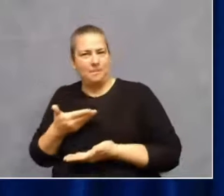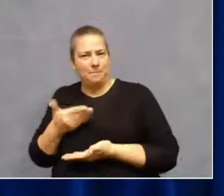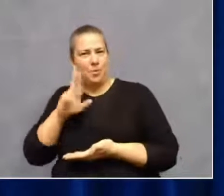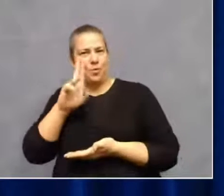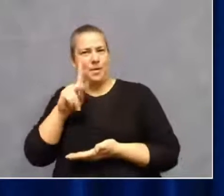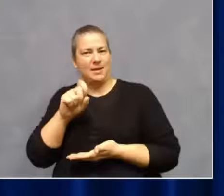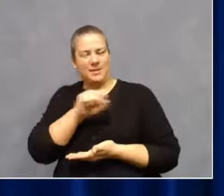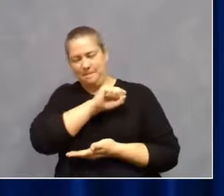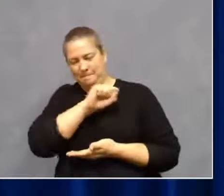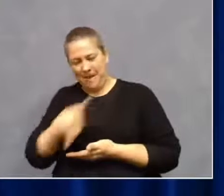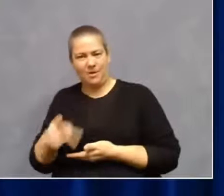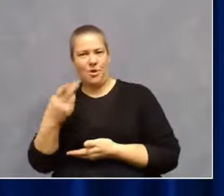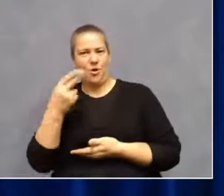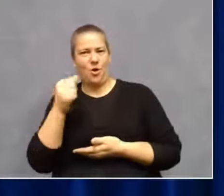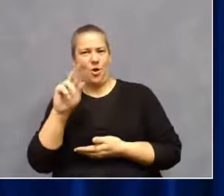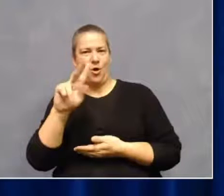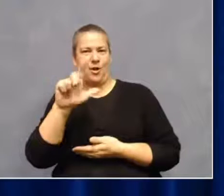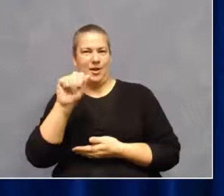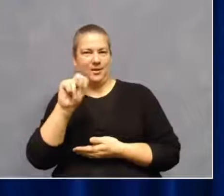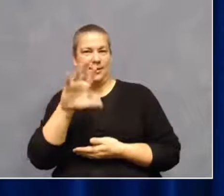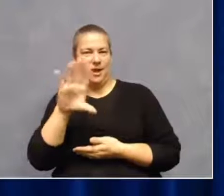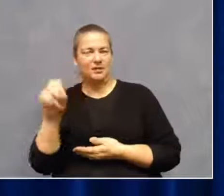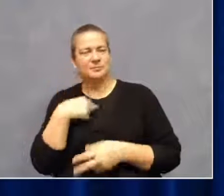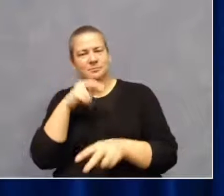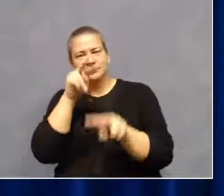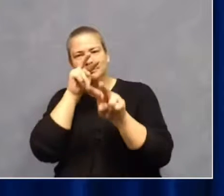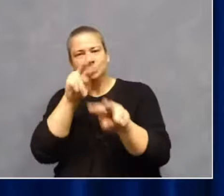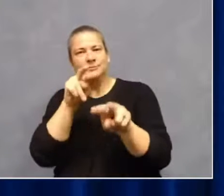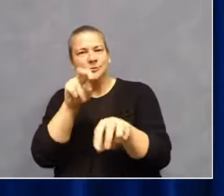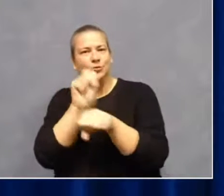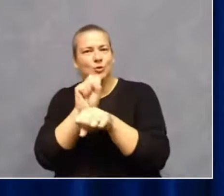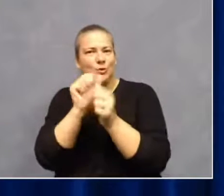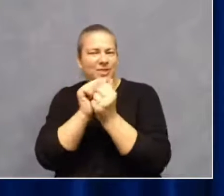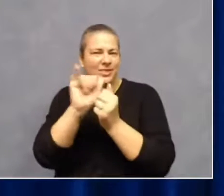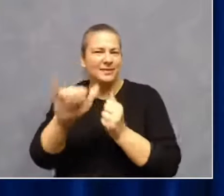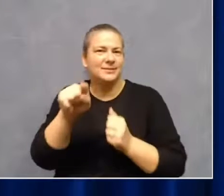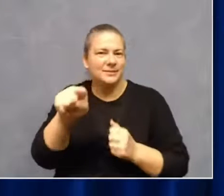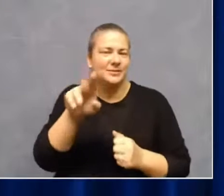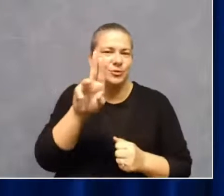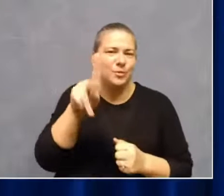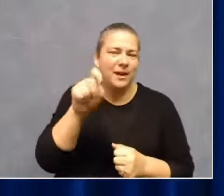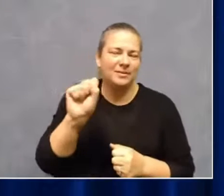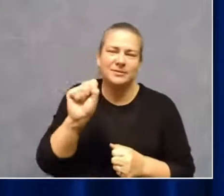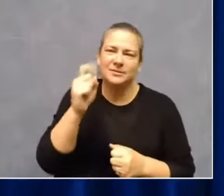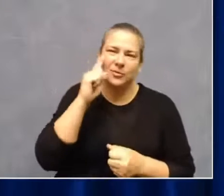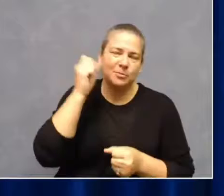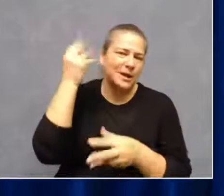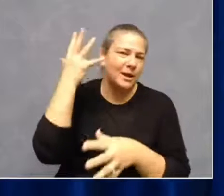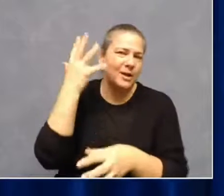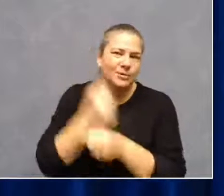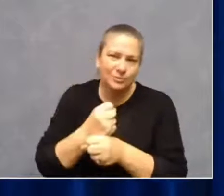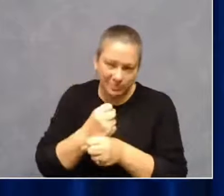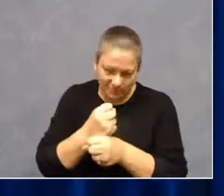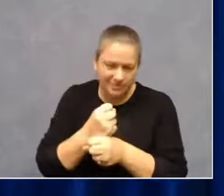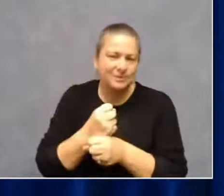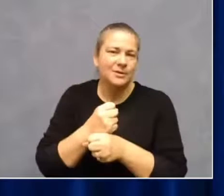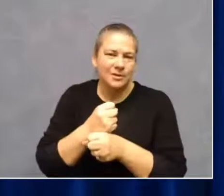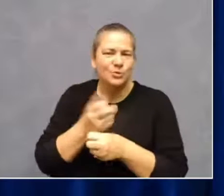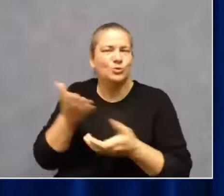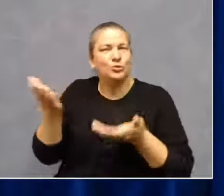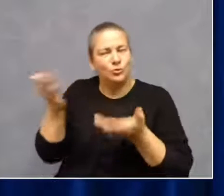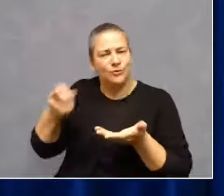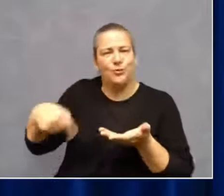look forward to working with the corporation for years to come to grow and serve the citizens of our